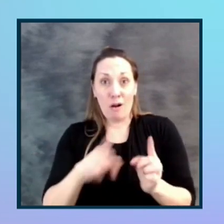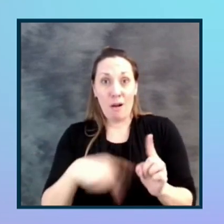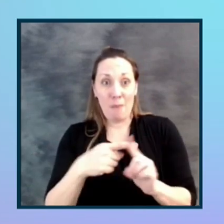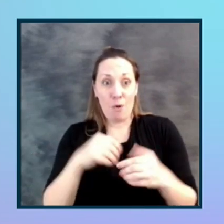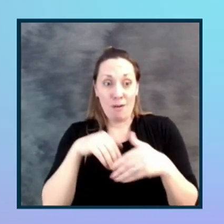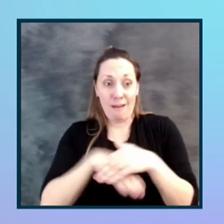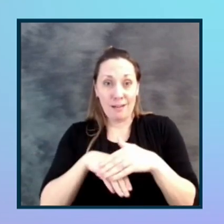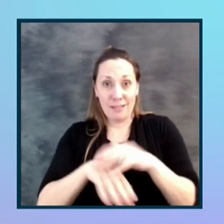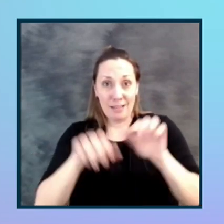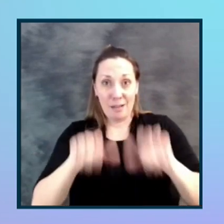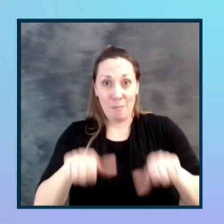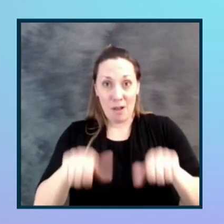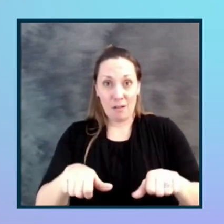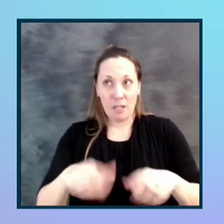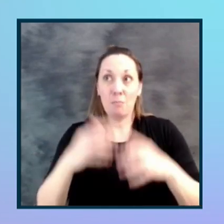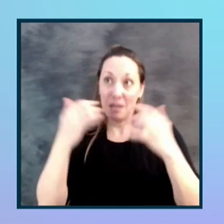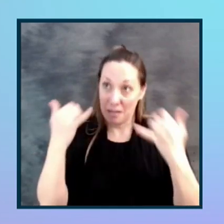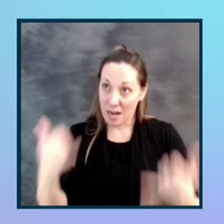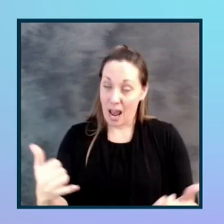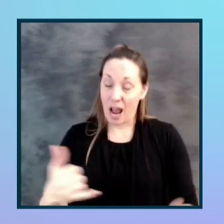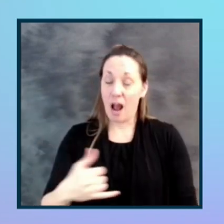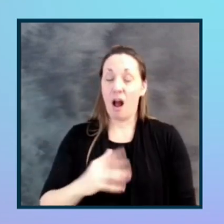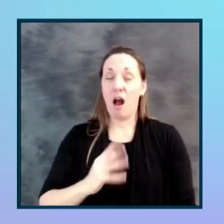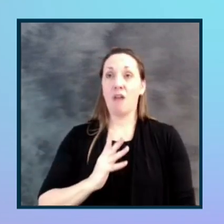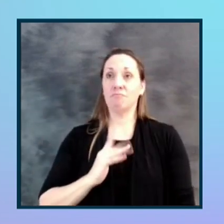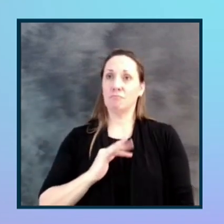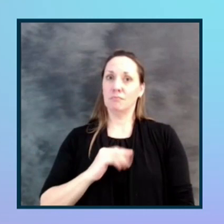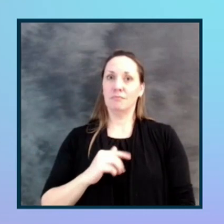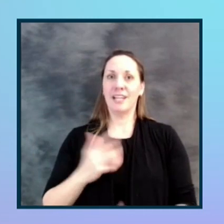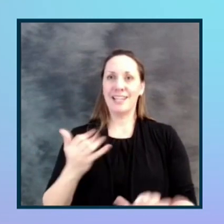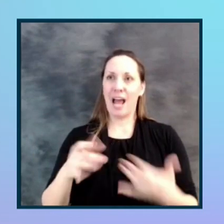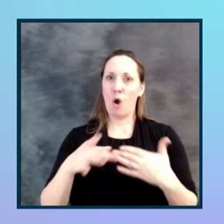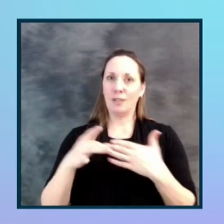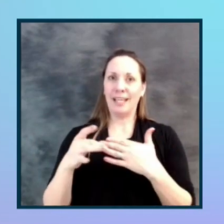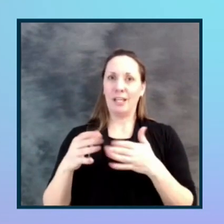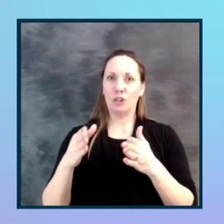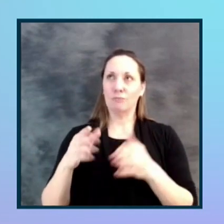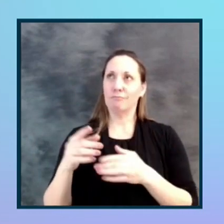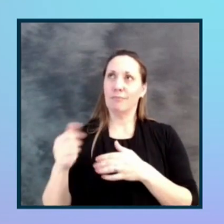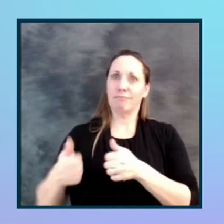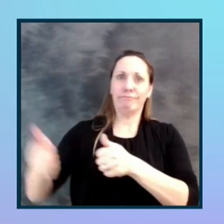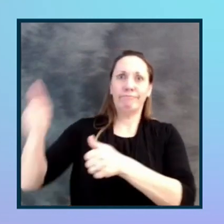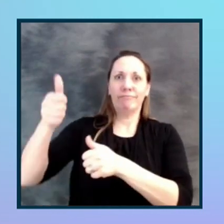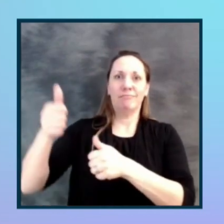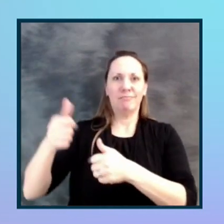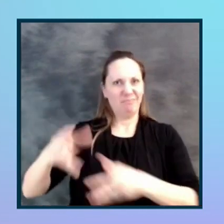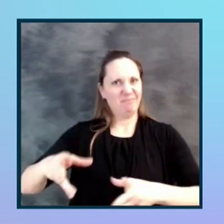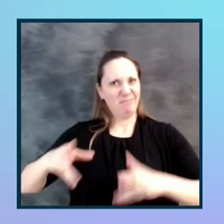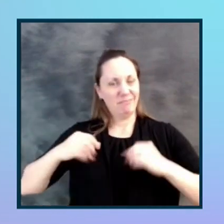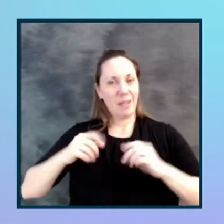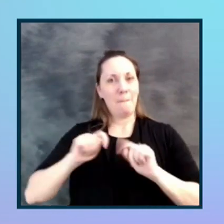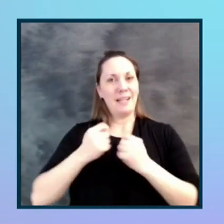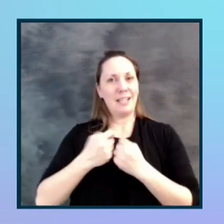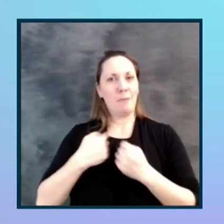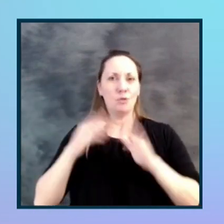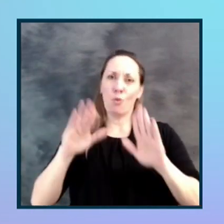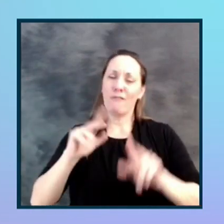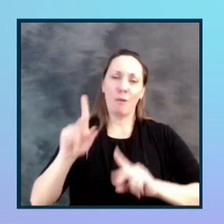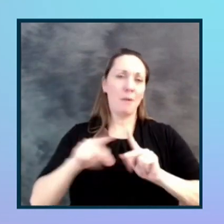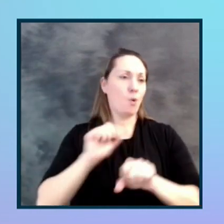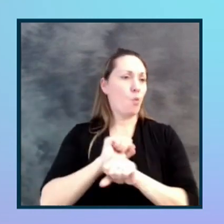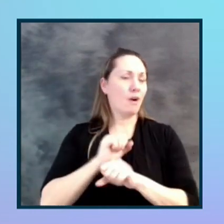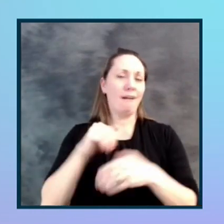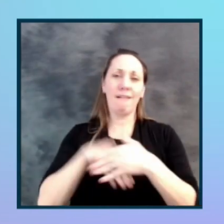now I've come a long way where there is leadership buy-in. My team has wonderful set of people working on accessibility. The